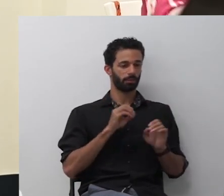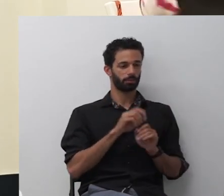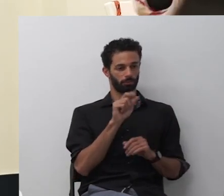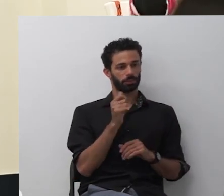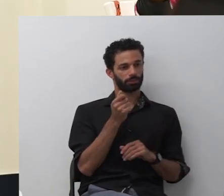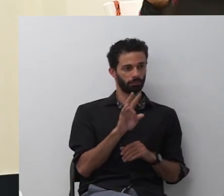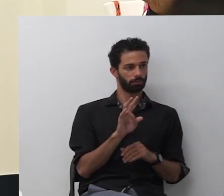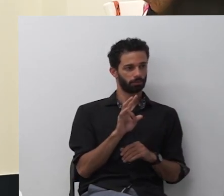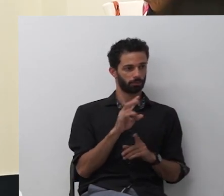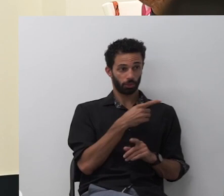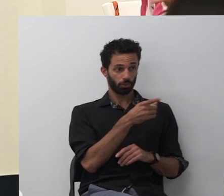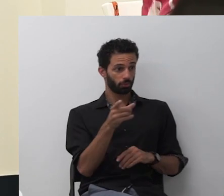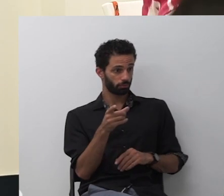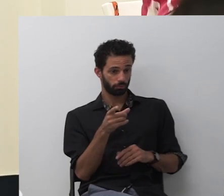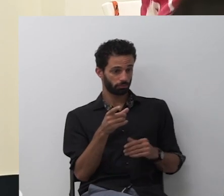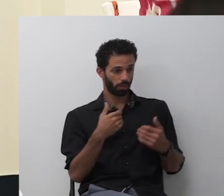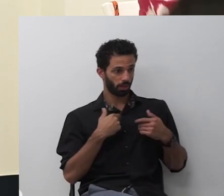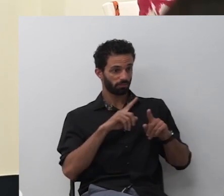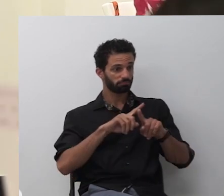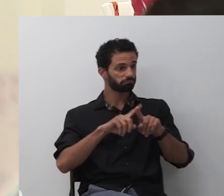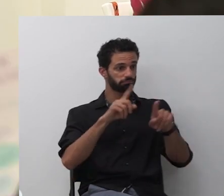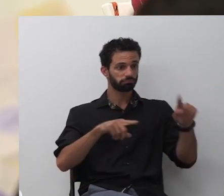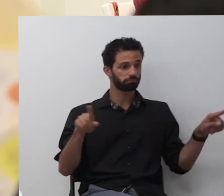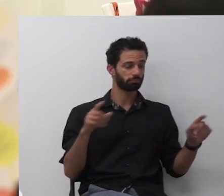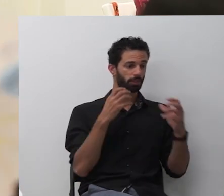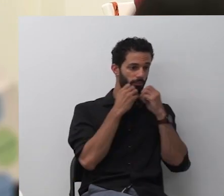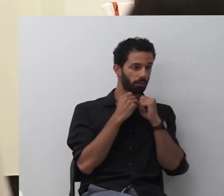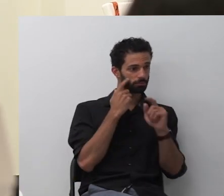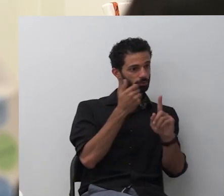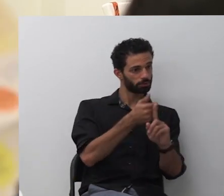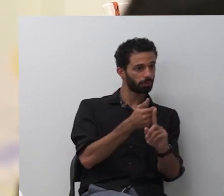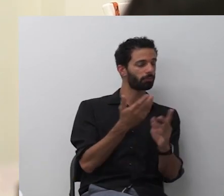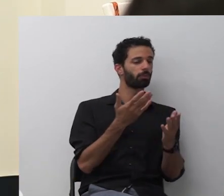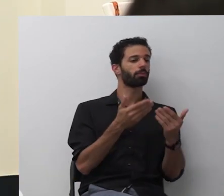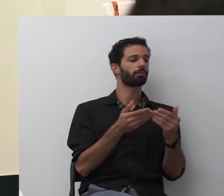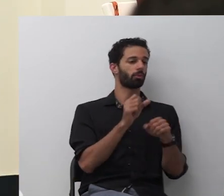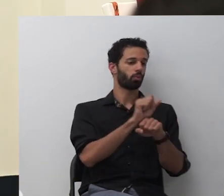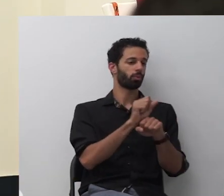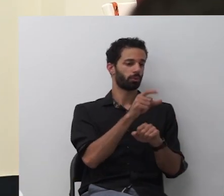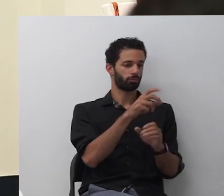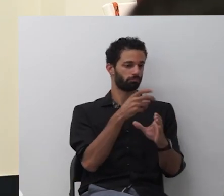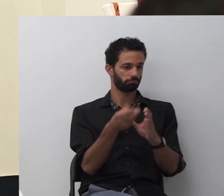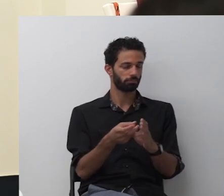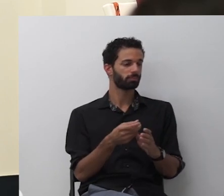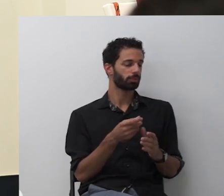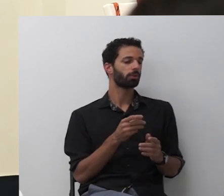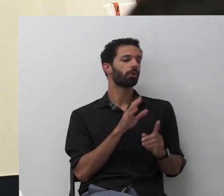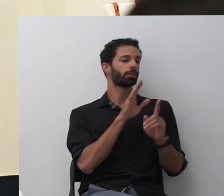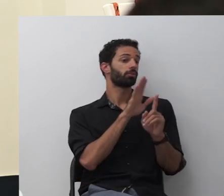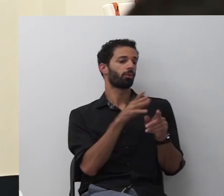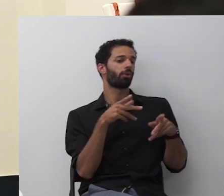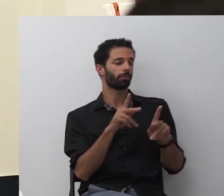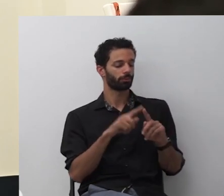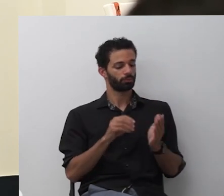2017. You will have other values for yourselves and the work that you're doing. So it's an opportunity to identify those, but not just to write